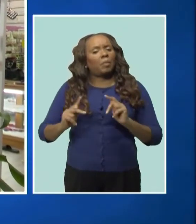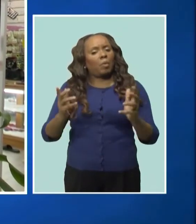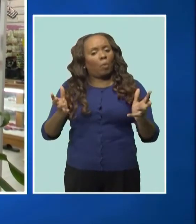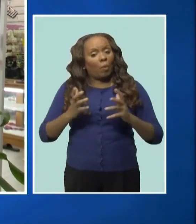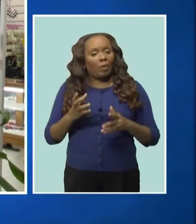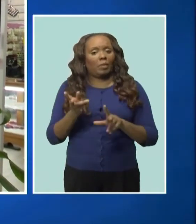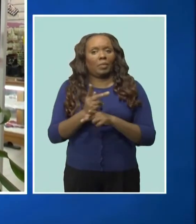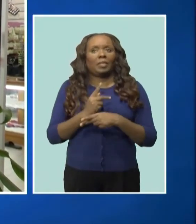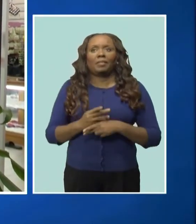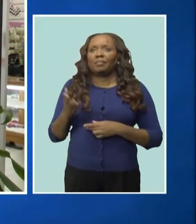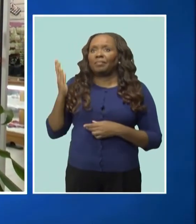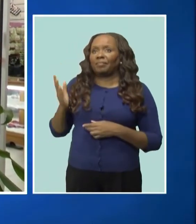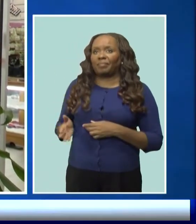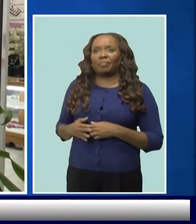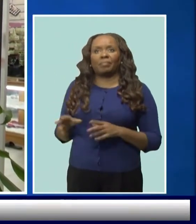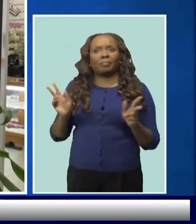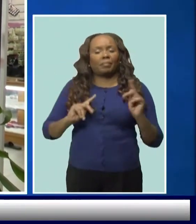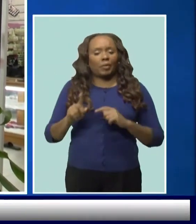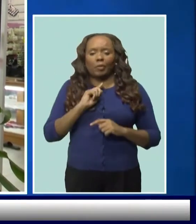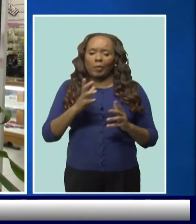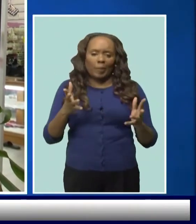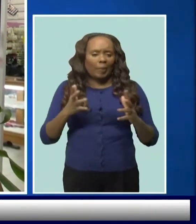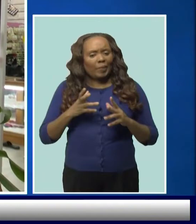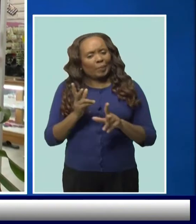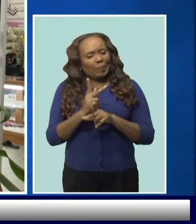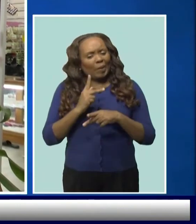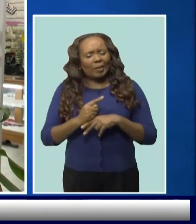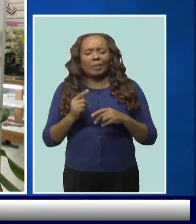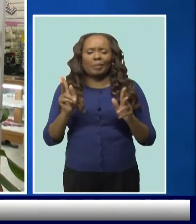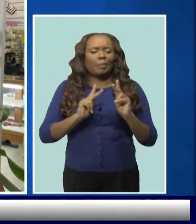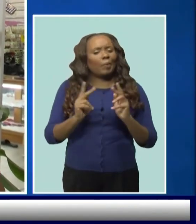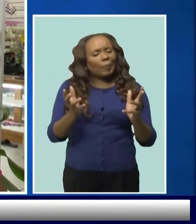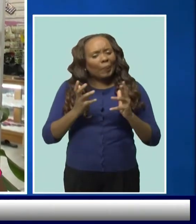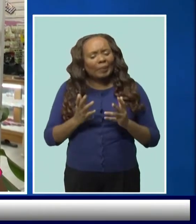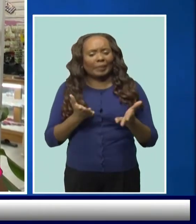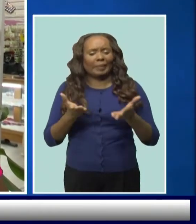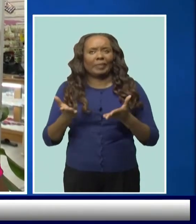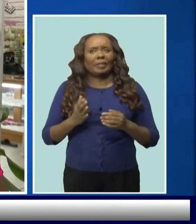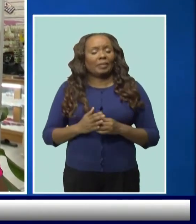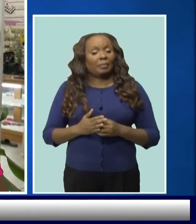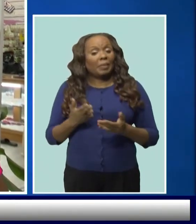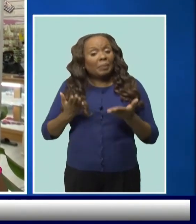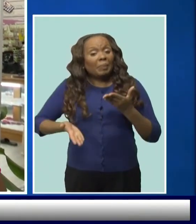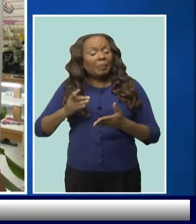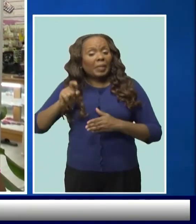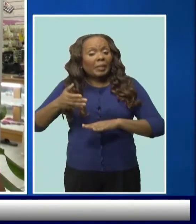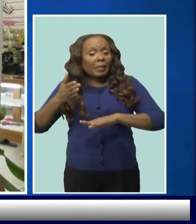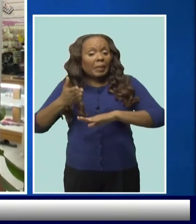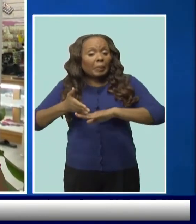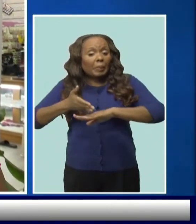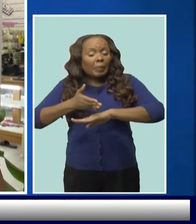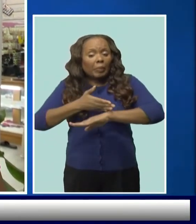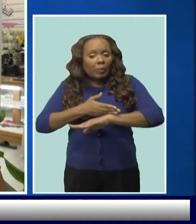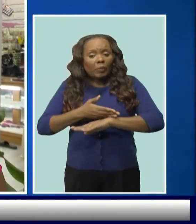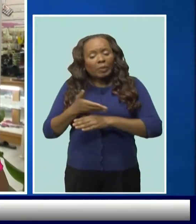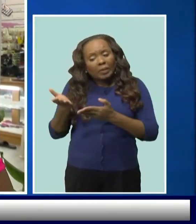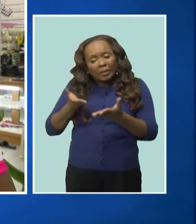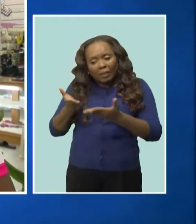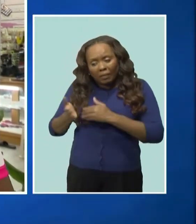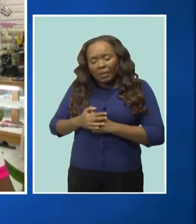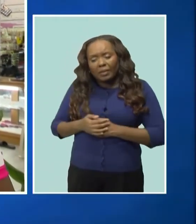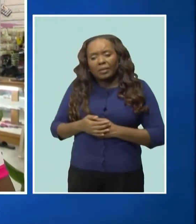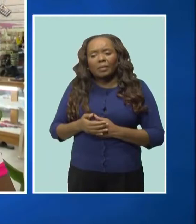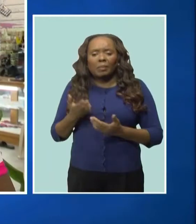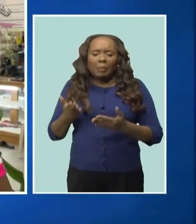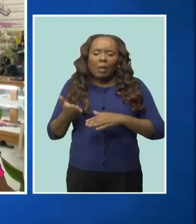There is a demand for their products and services where there may be some areas that they need to improve their products and services and they're offering to